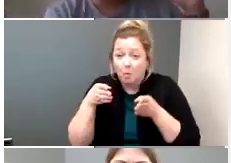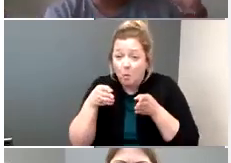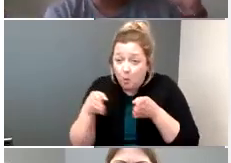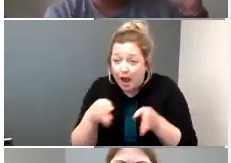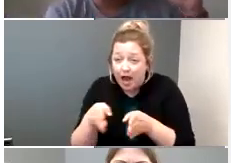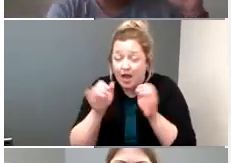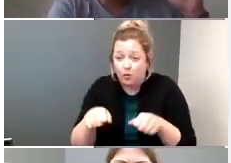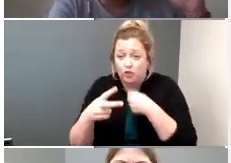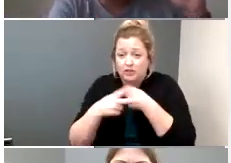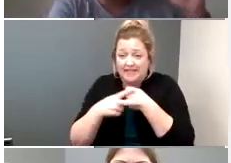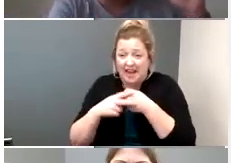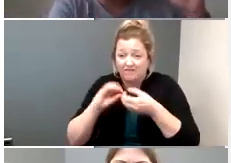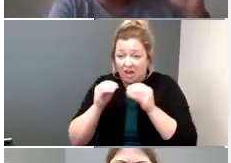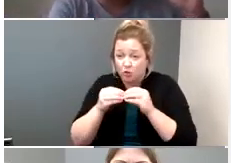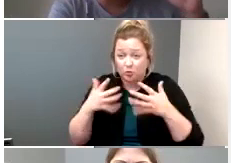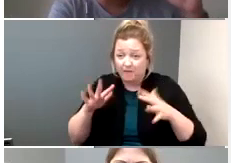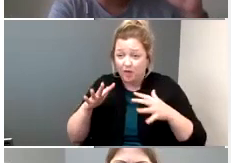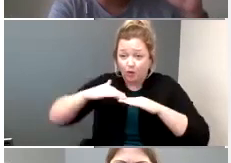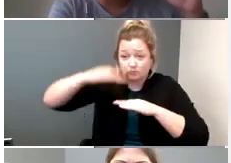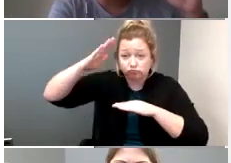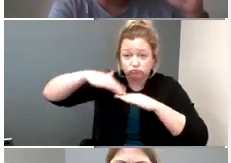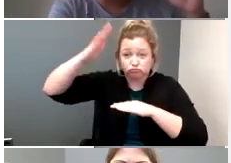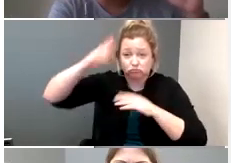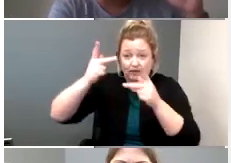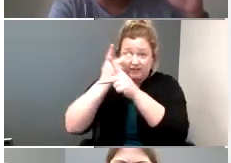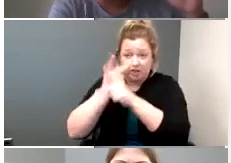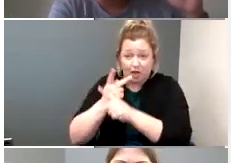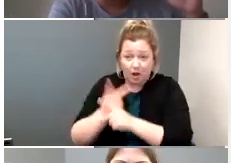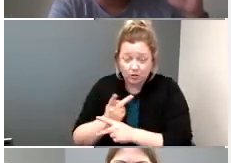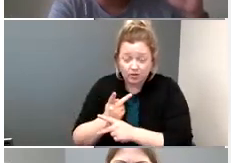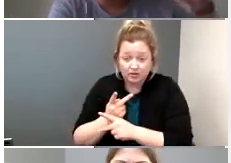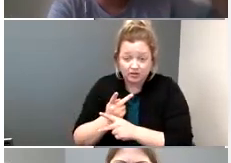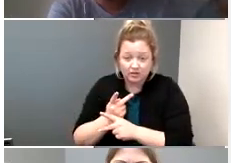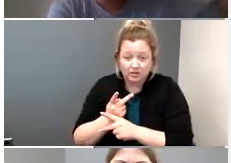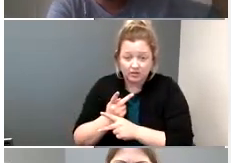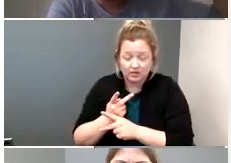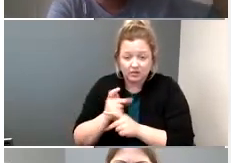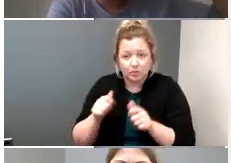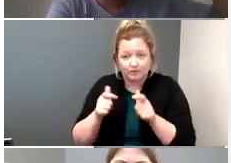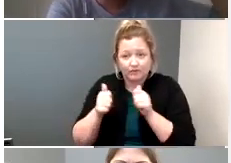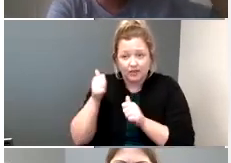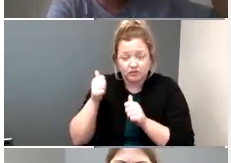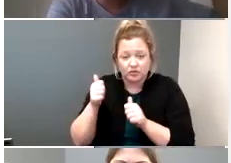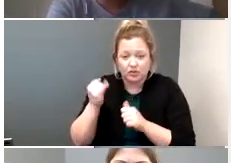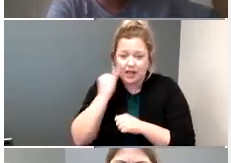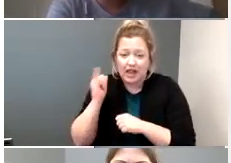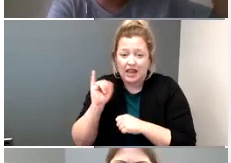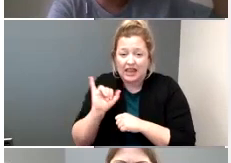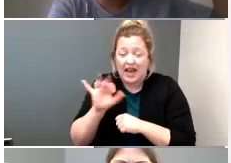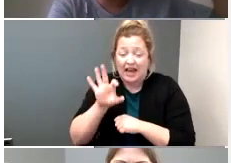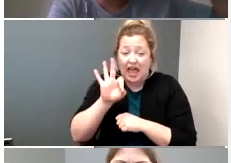already pre-computed, so if there was a way where we could have saved f of 1, f of 2, f of 3 somewhere, then whenever